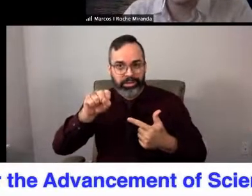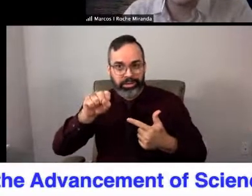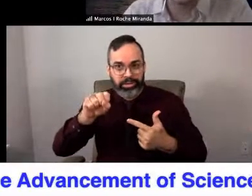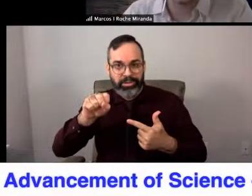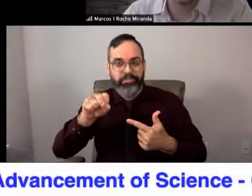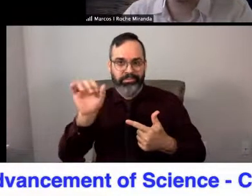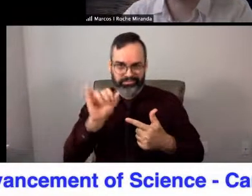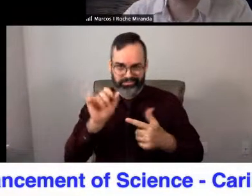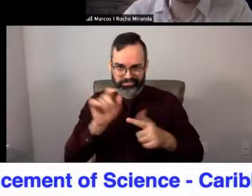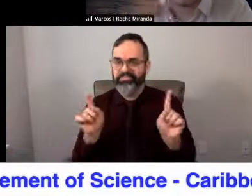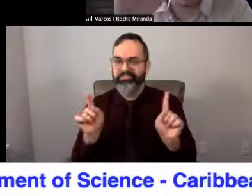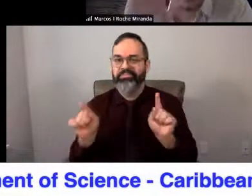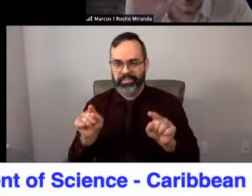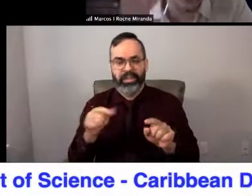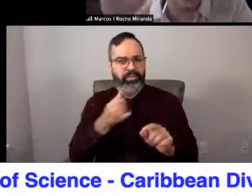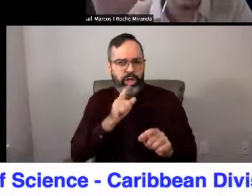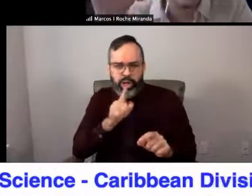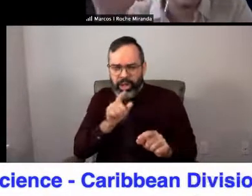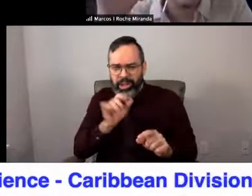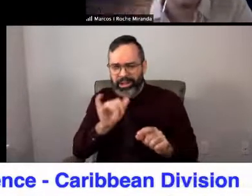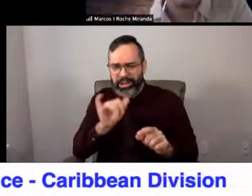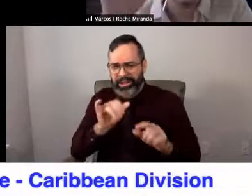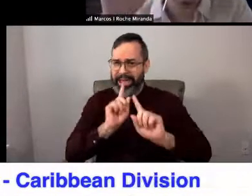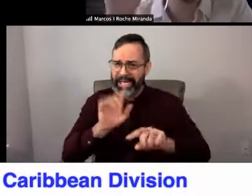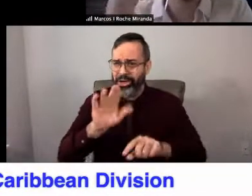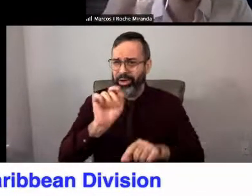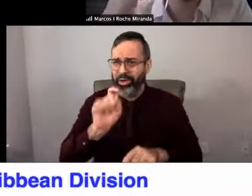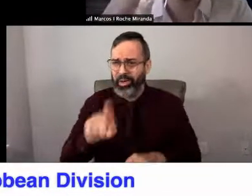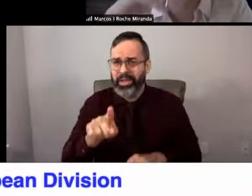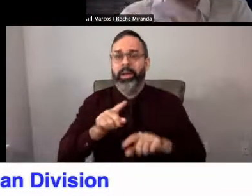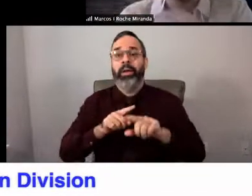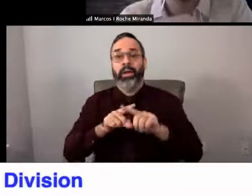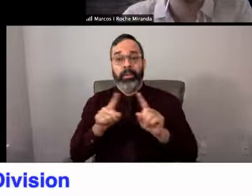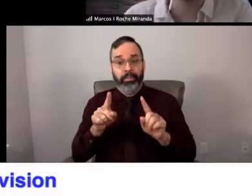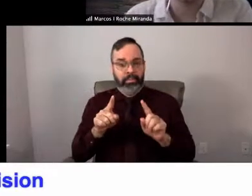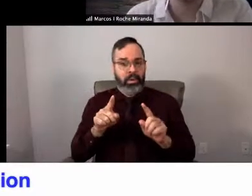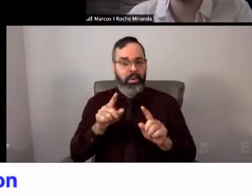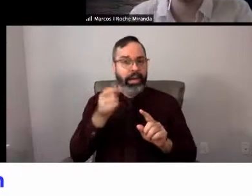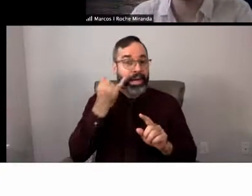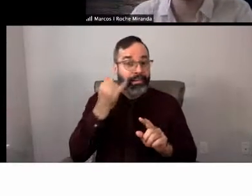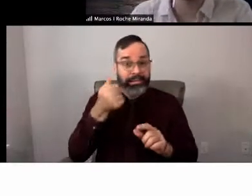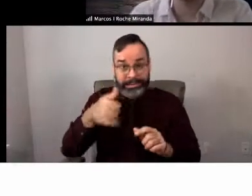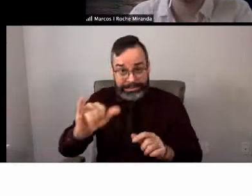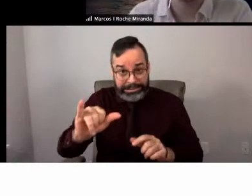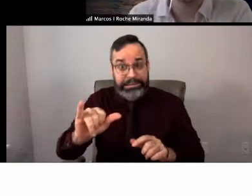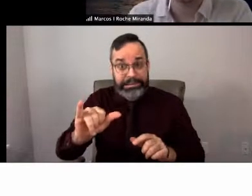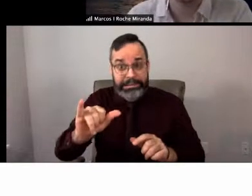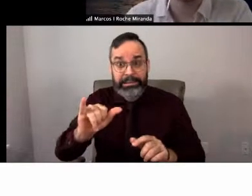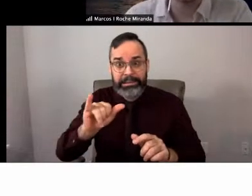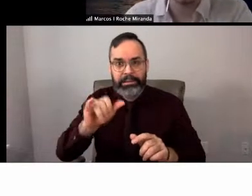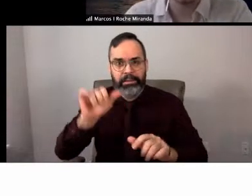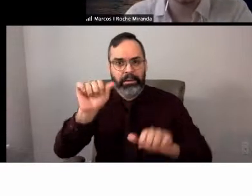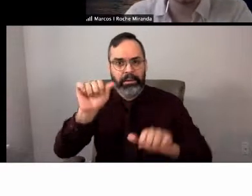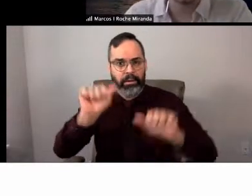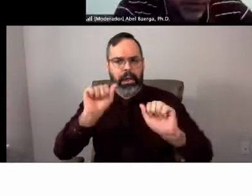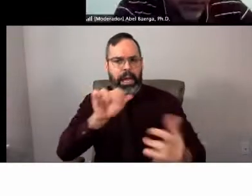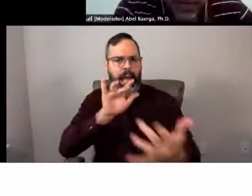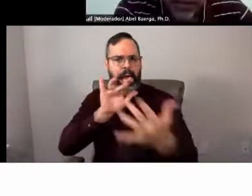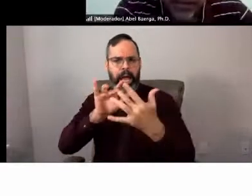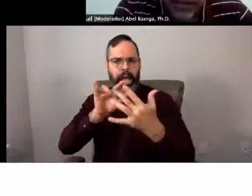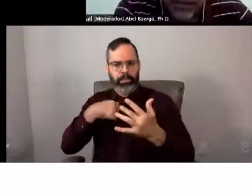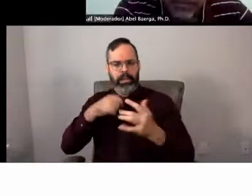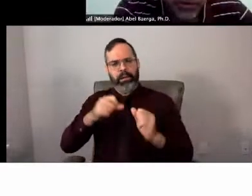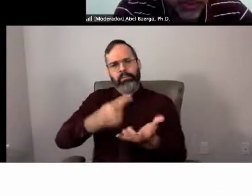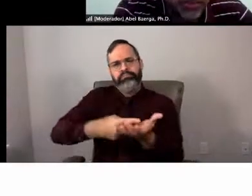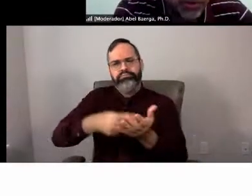yeah, whoever did the question can contact me, and we can go over the details if they want. That would be great.